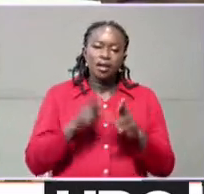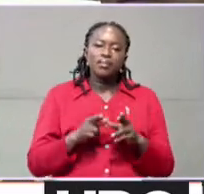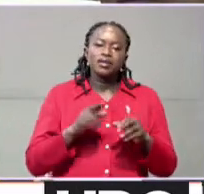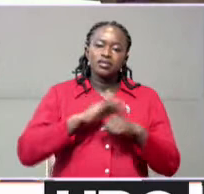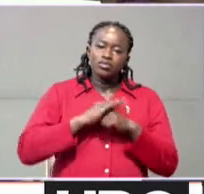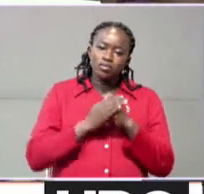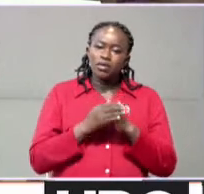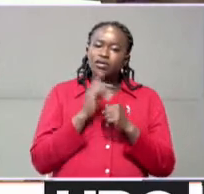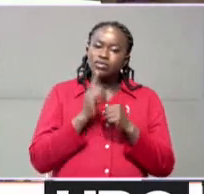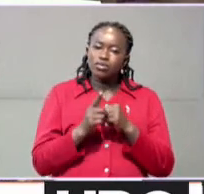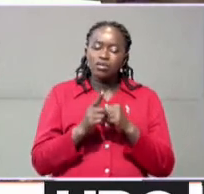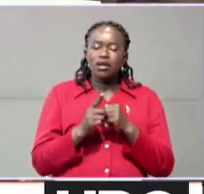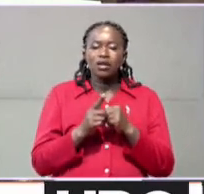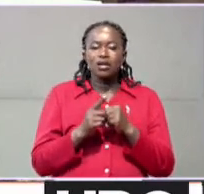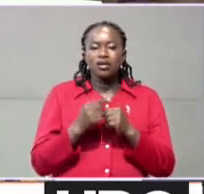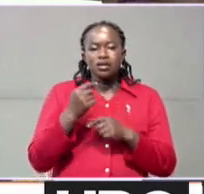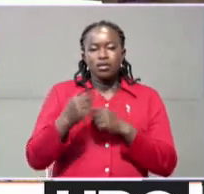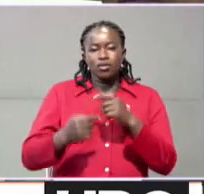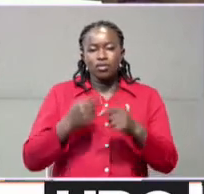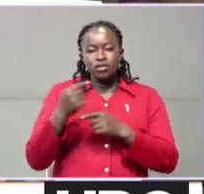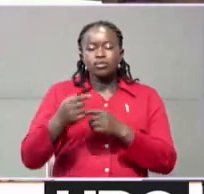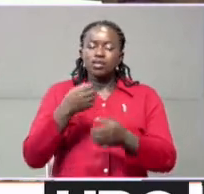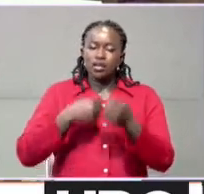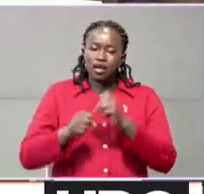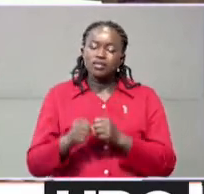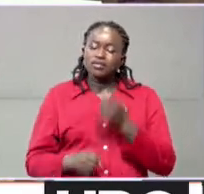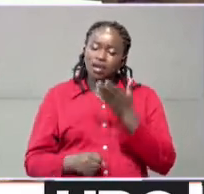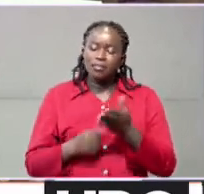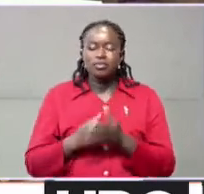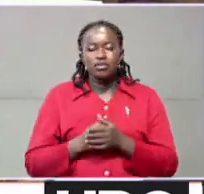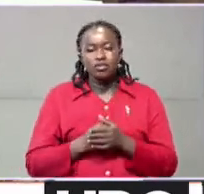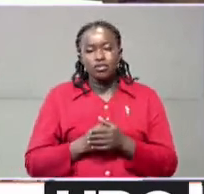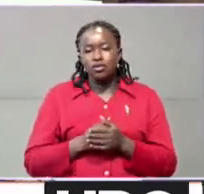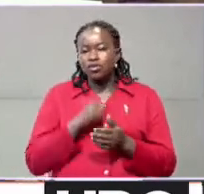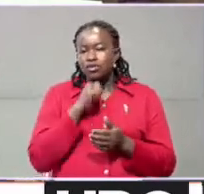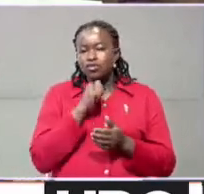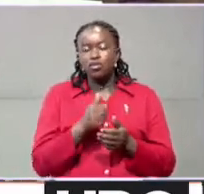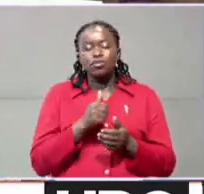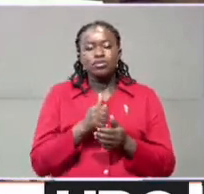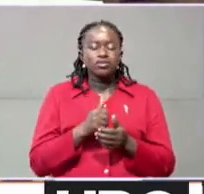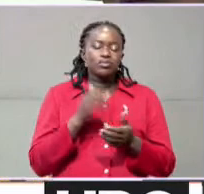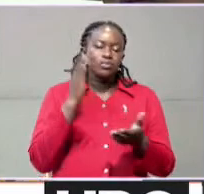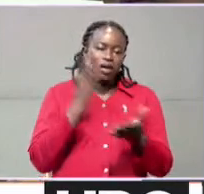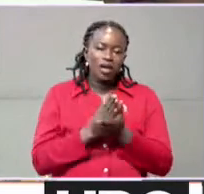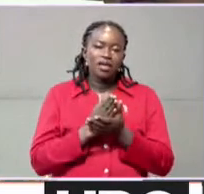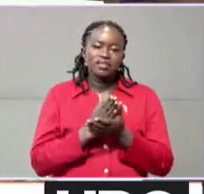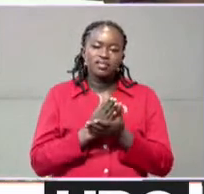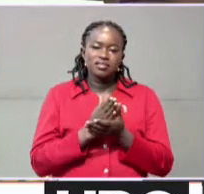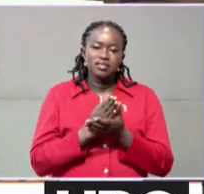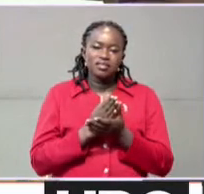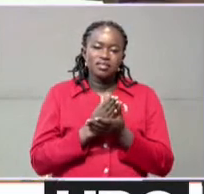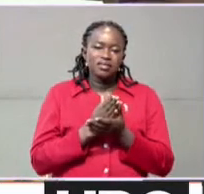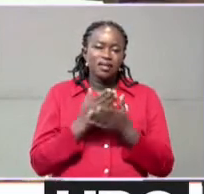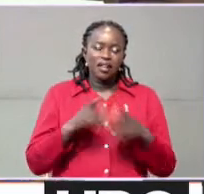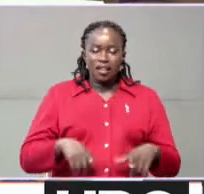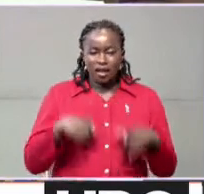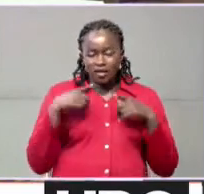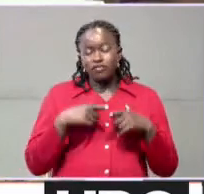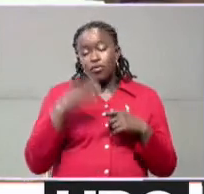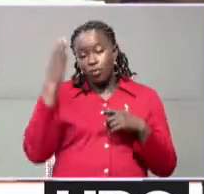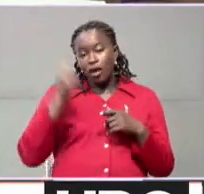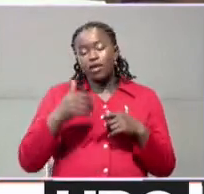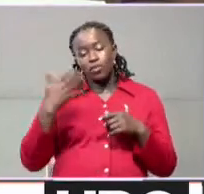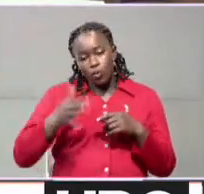that the continuous activities should not terminate the source of life which is water thank you another